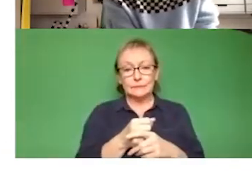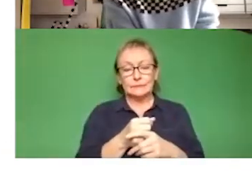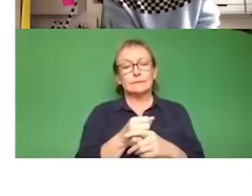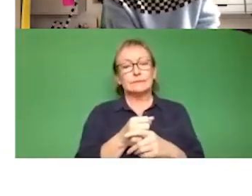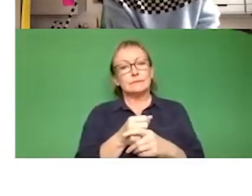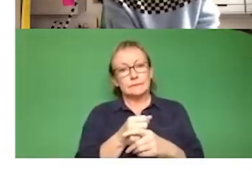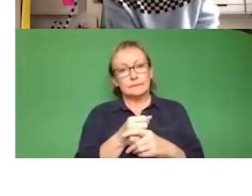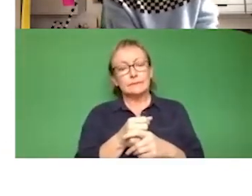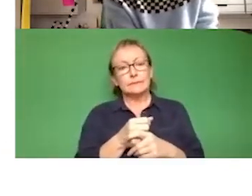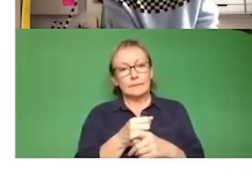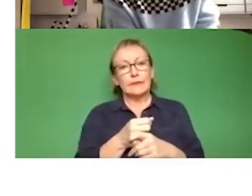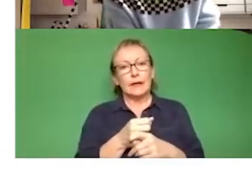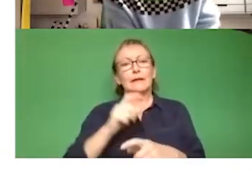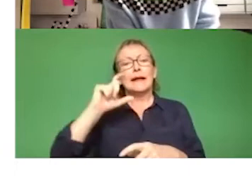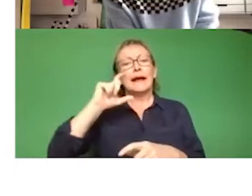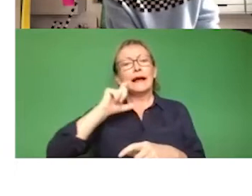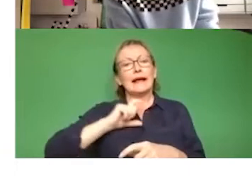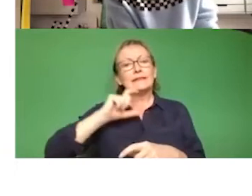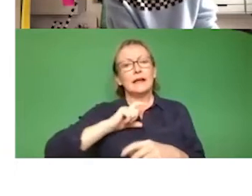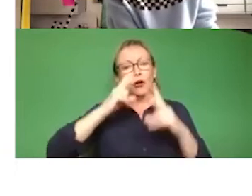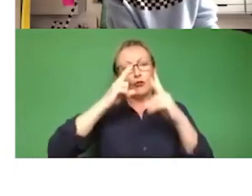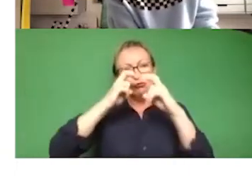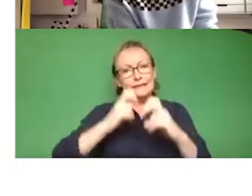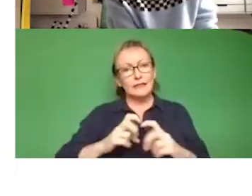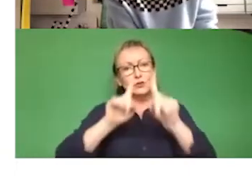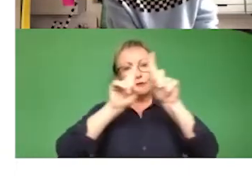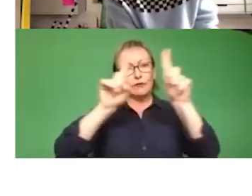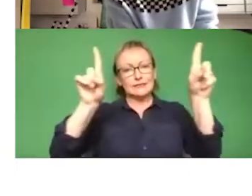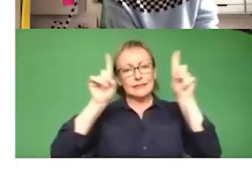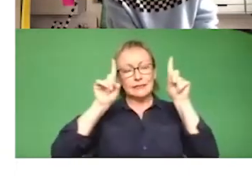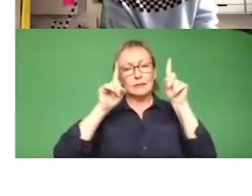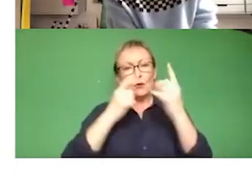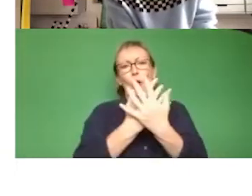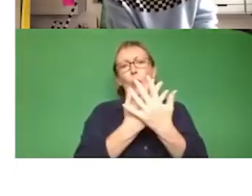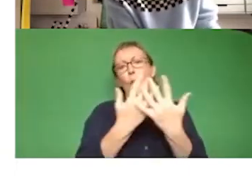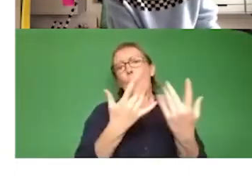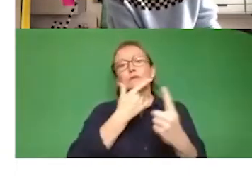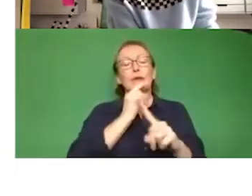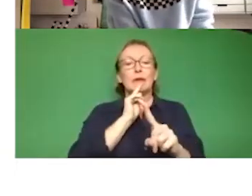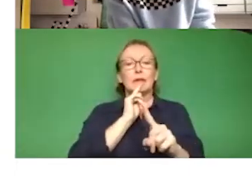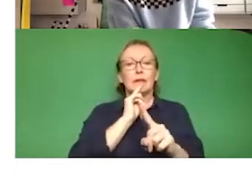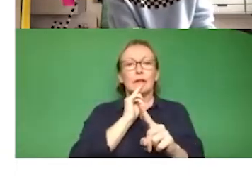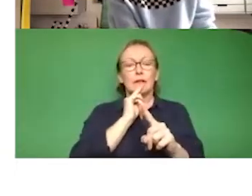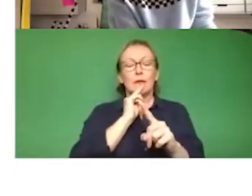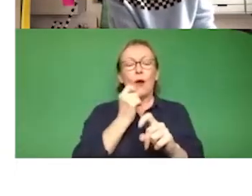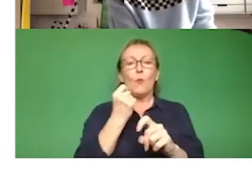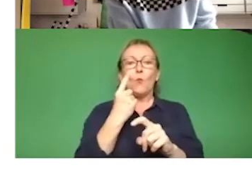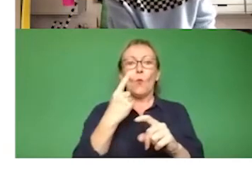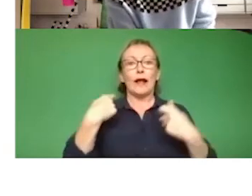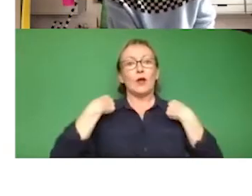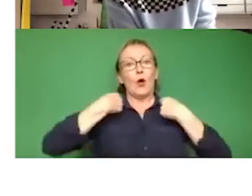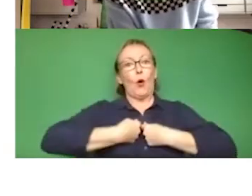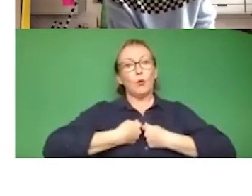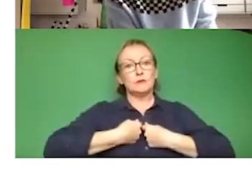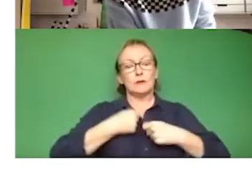it's a cancer research university, and so there were lots of people wandering around in fantastic white lab coats, which added to the whole kind